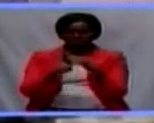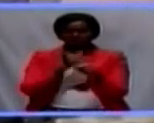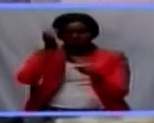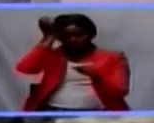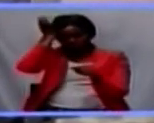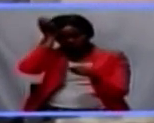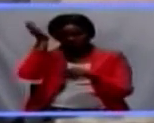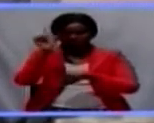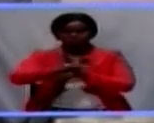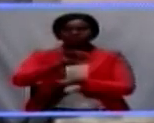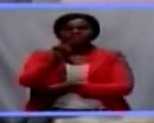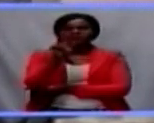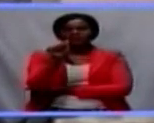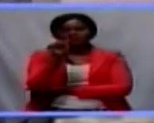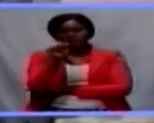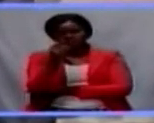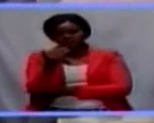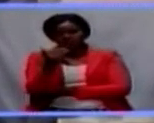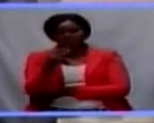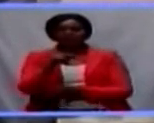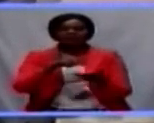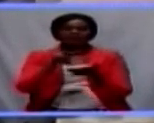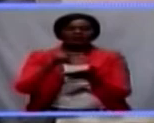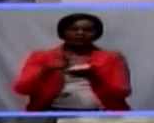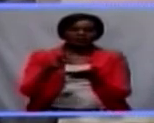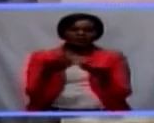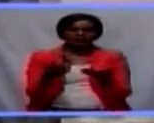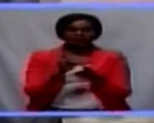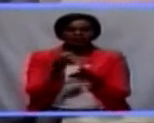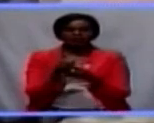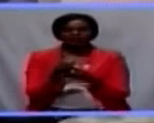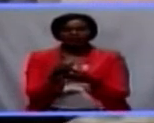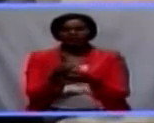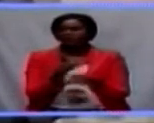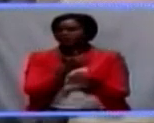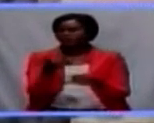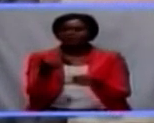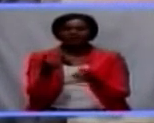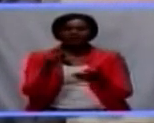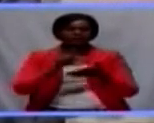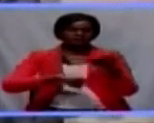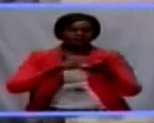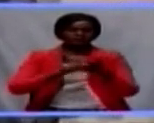it's VAT, it's income tax, it's pay as you earn, or it's excise duty. You are supposed to